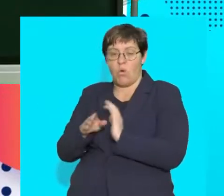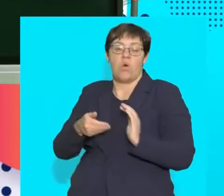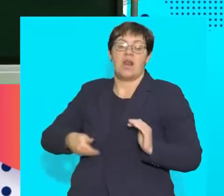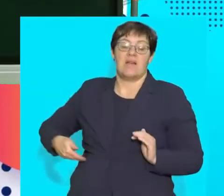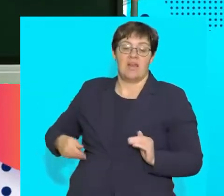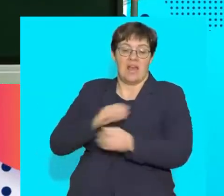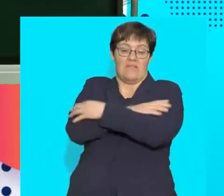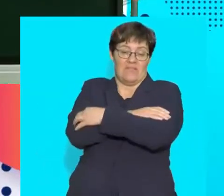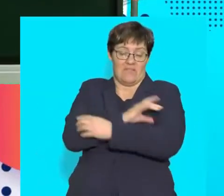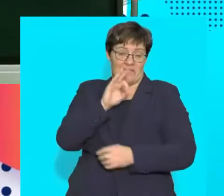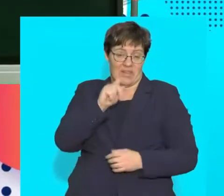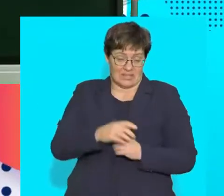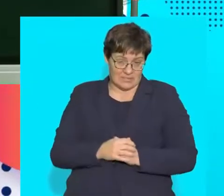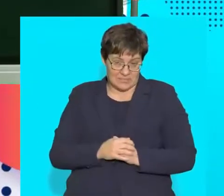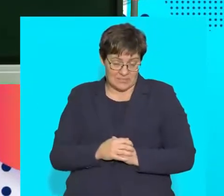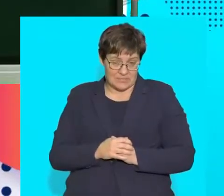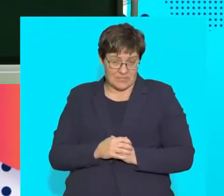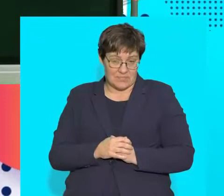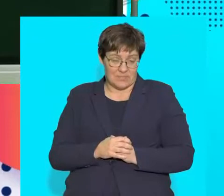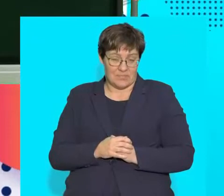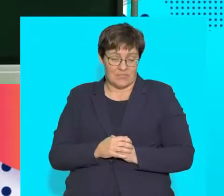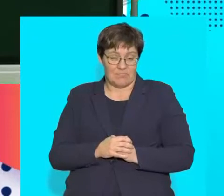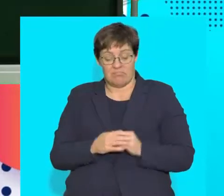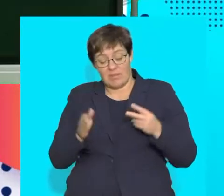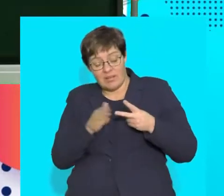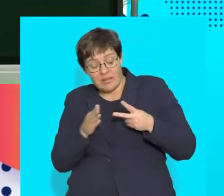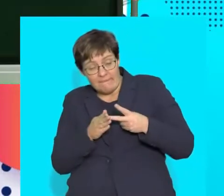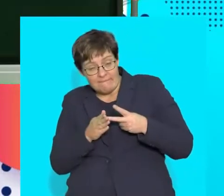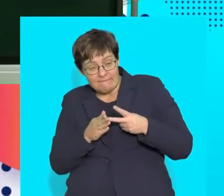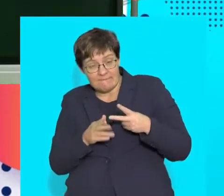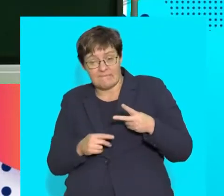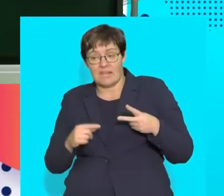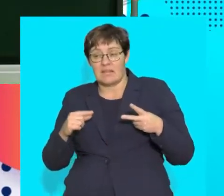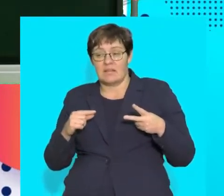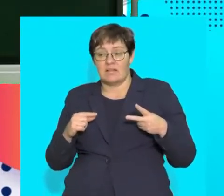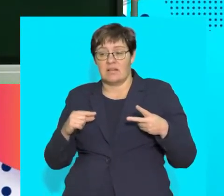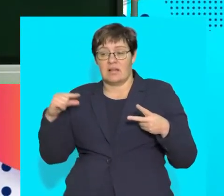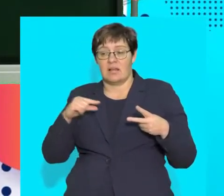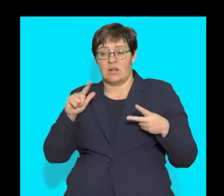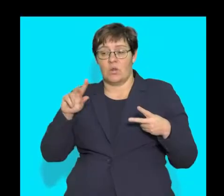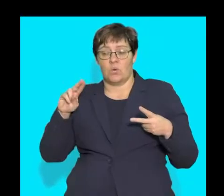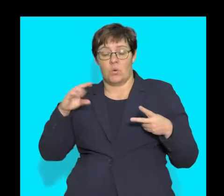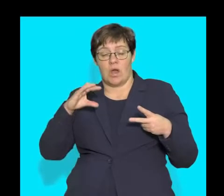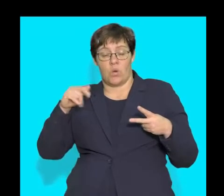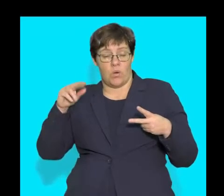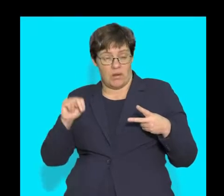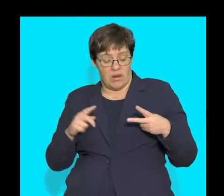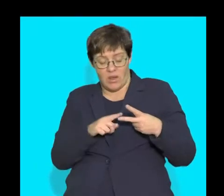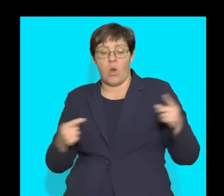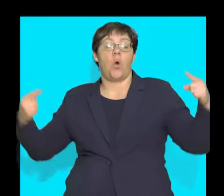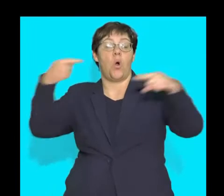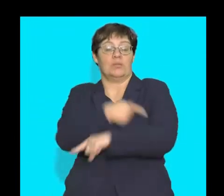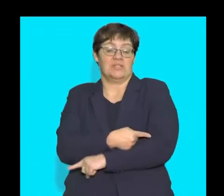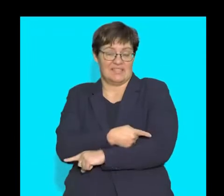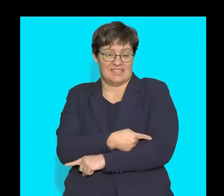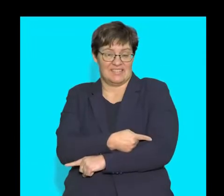that in the liver and in the fat and the adipose tissue. The other hormone, which is what we've just looked at, glucagon,